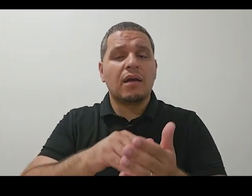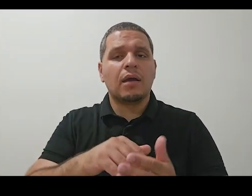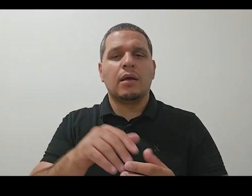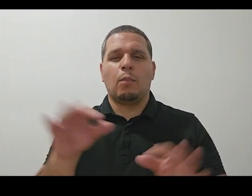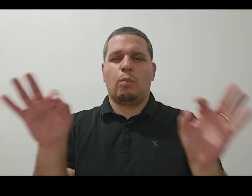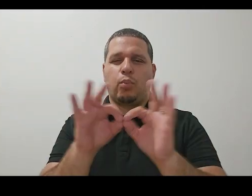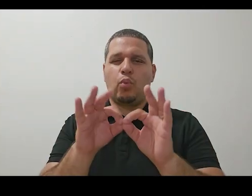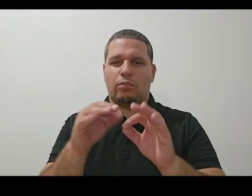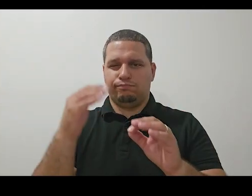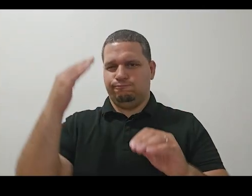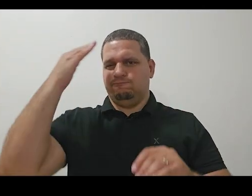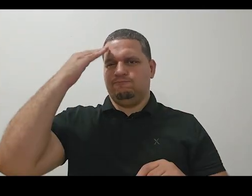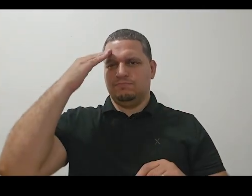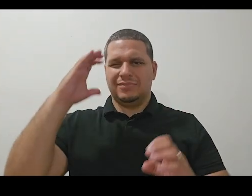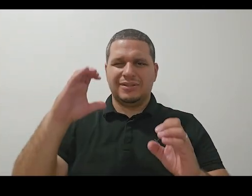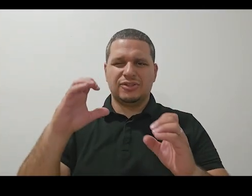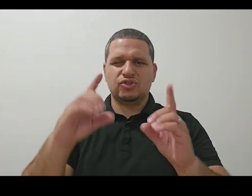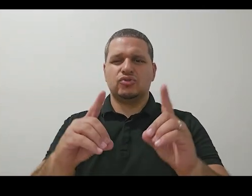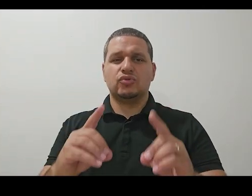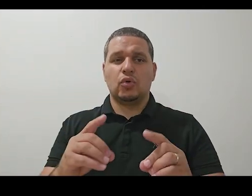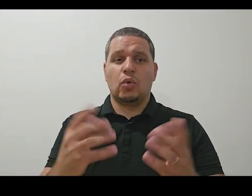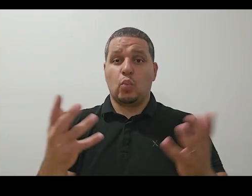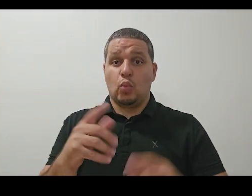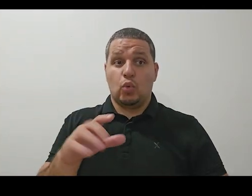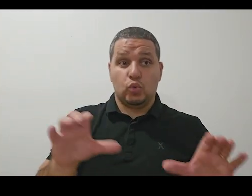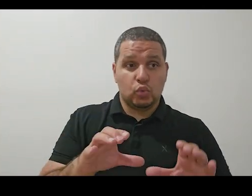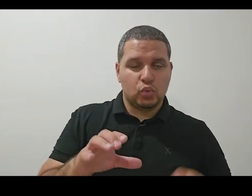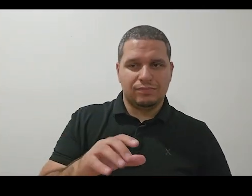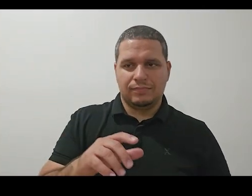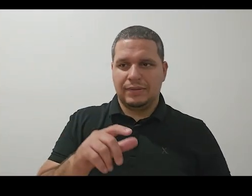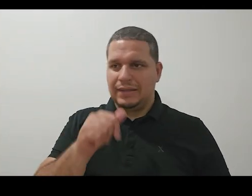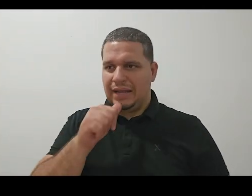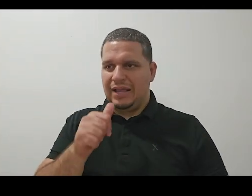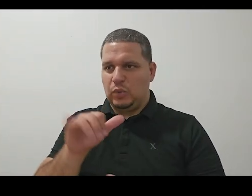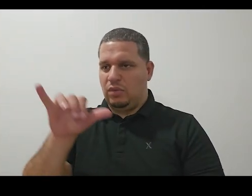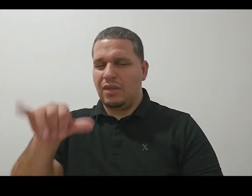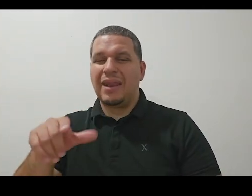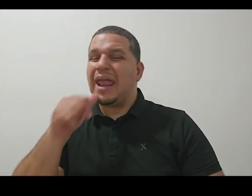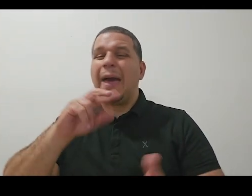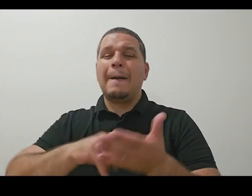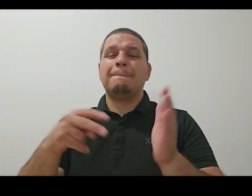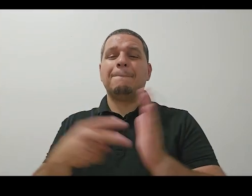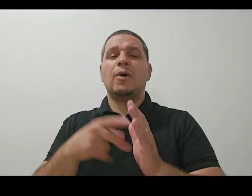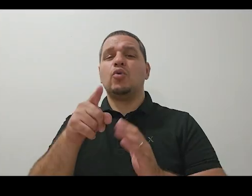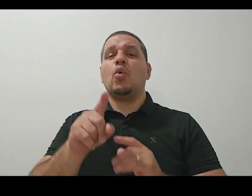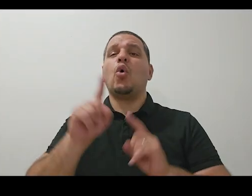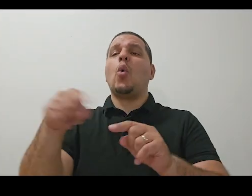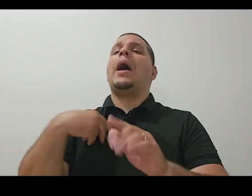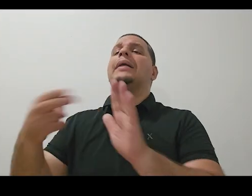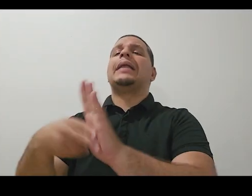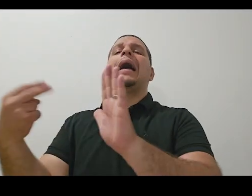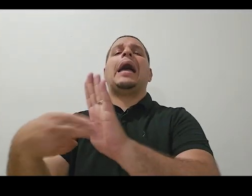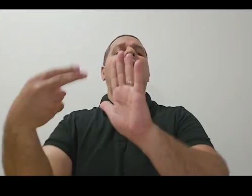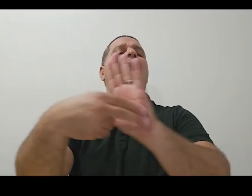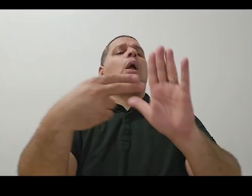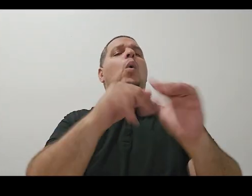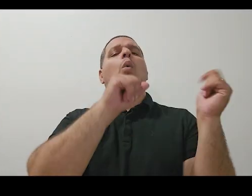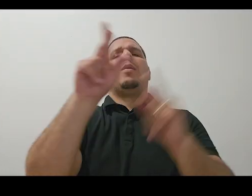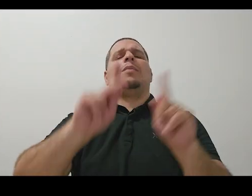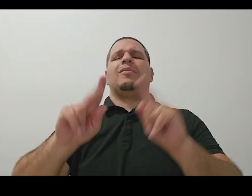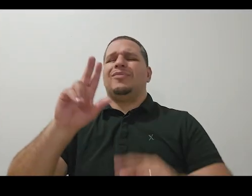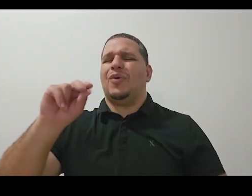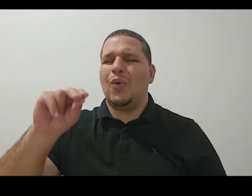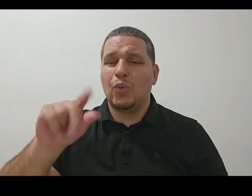And once again, it's being educated in what to do, what not to do, what to see. It doesn't mean that you go out there and try to